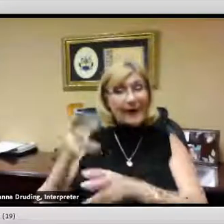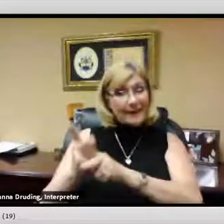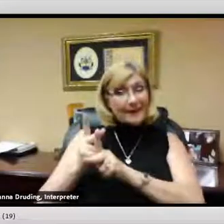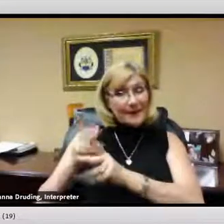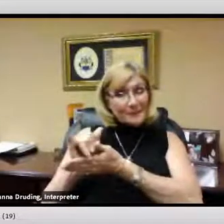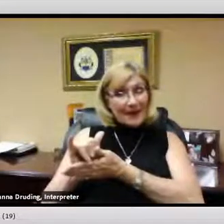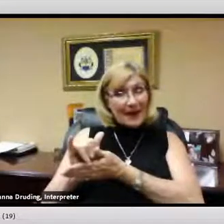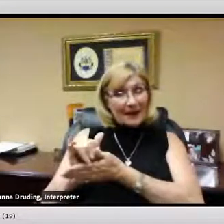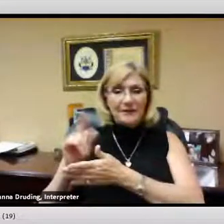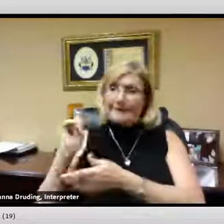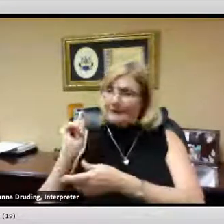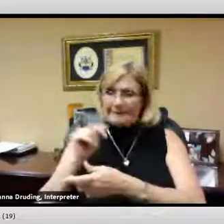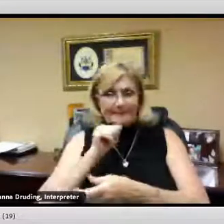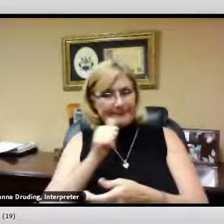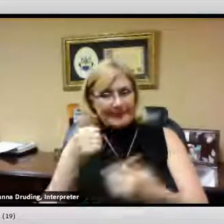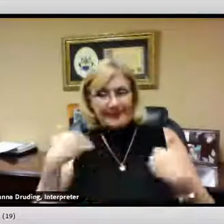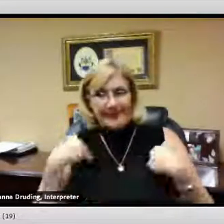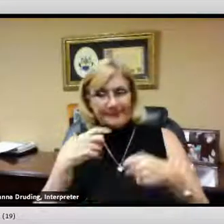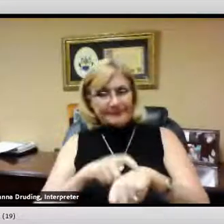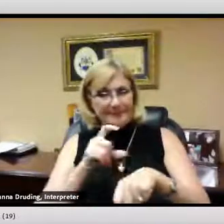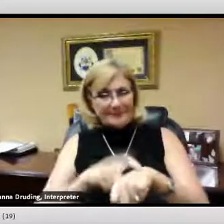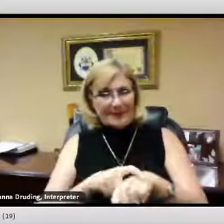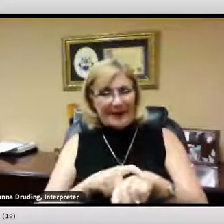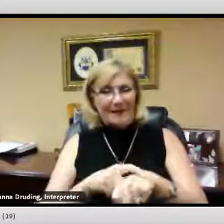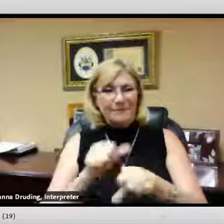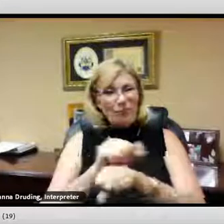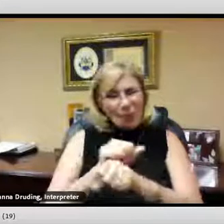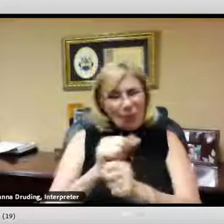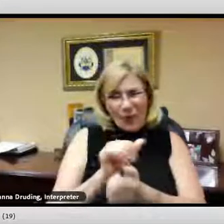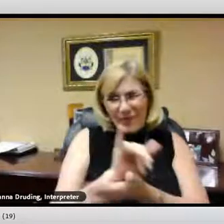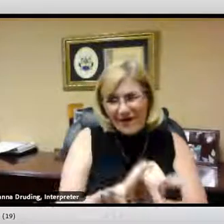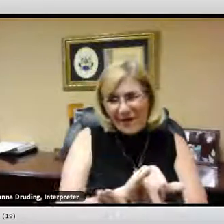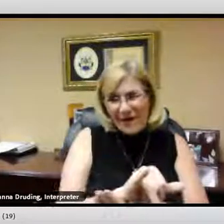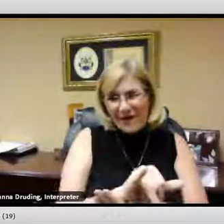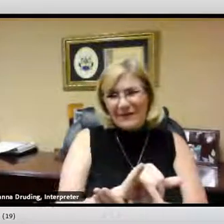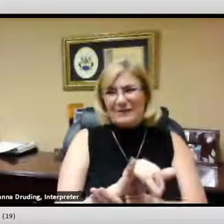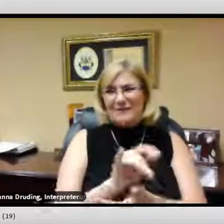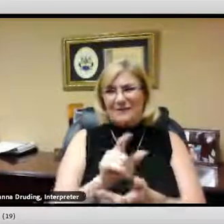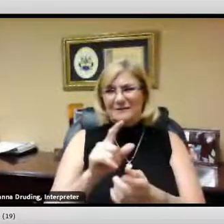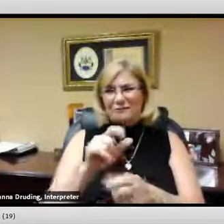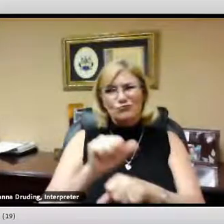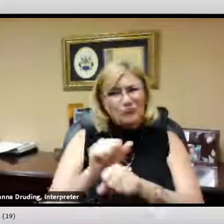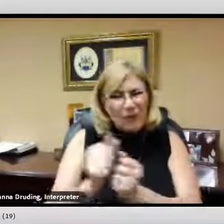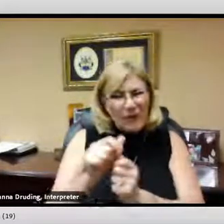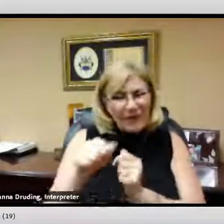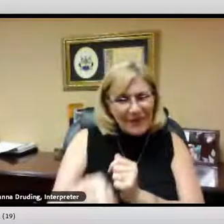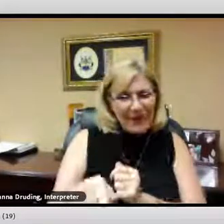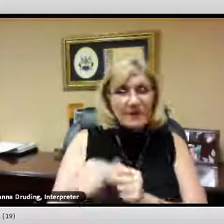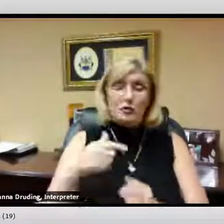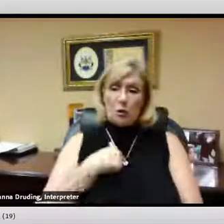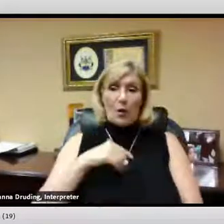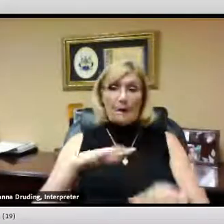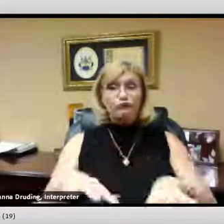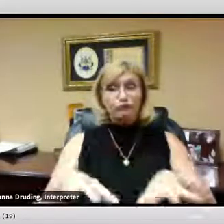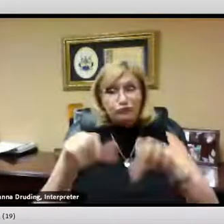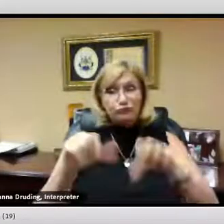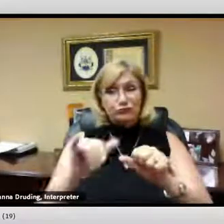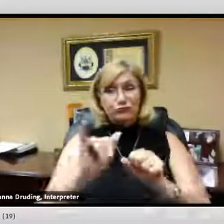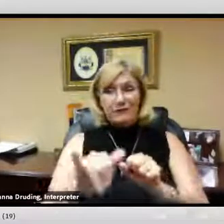position. He didn't really have time to spend a whole lot of that, and so to spend on that, and so I ended up taking over